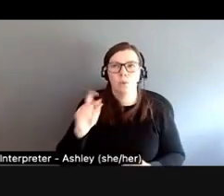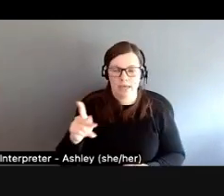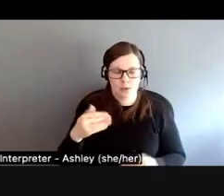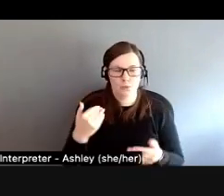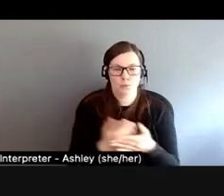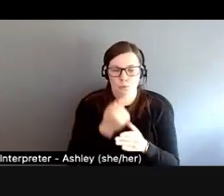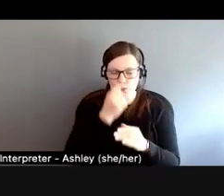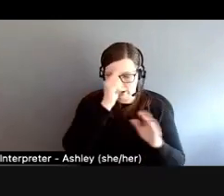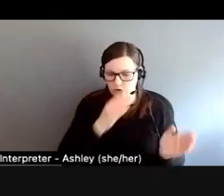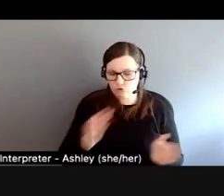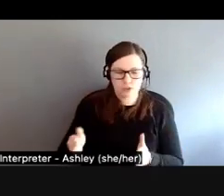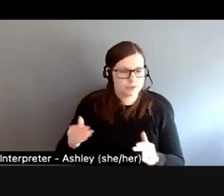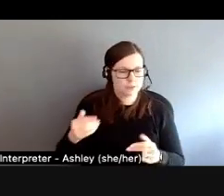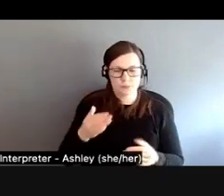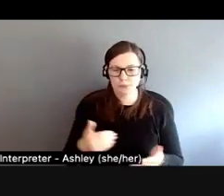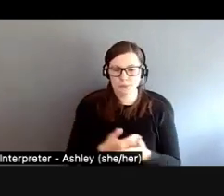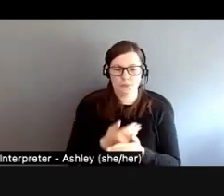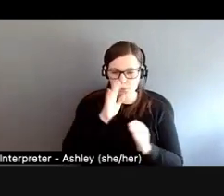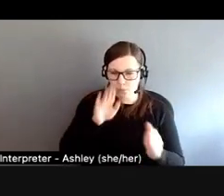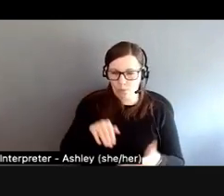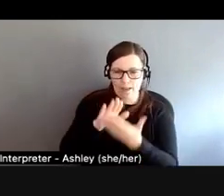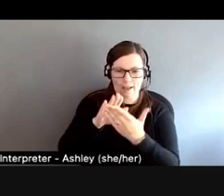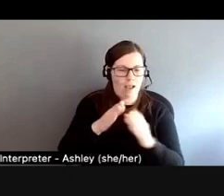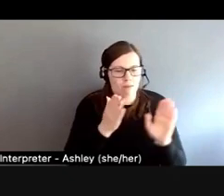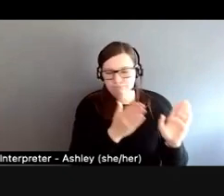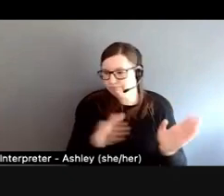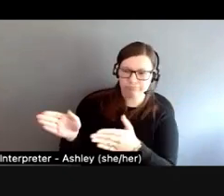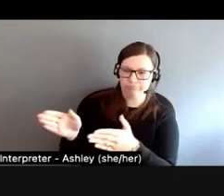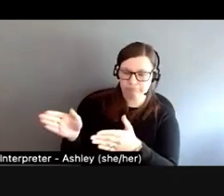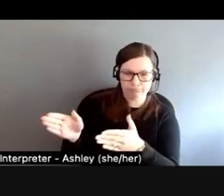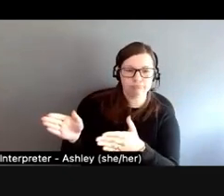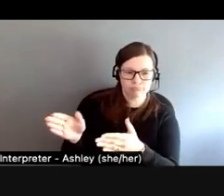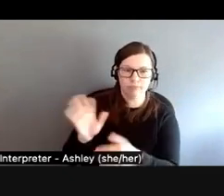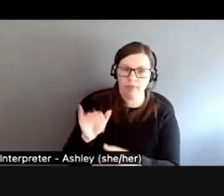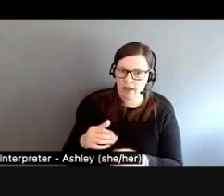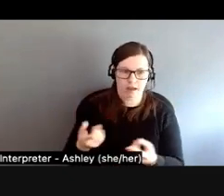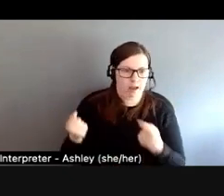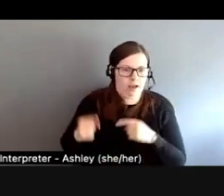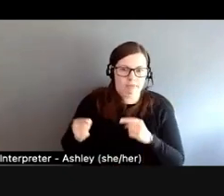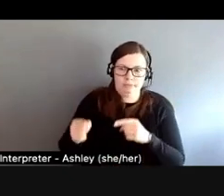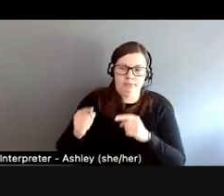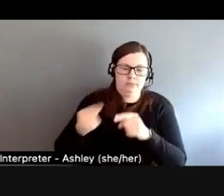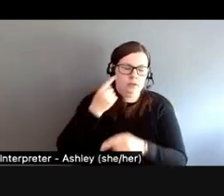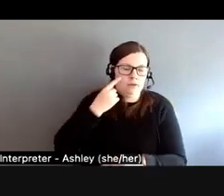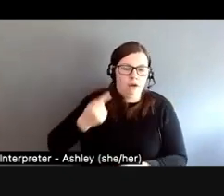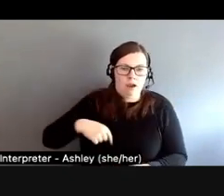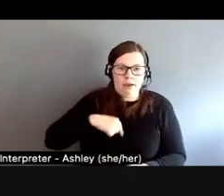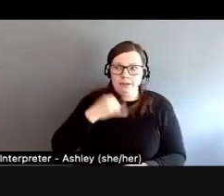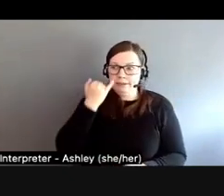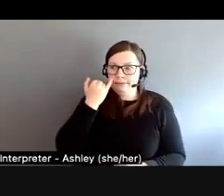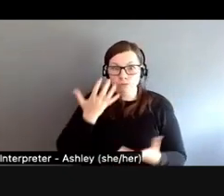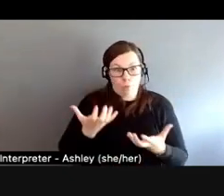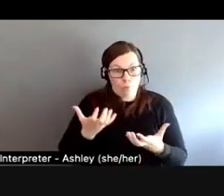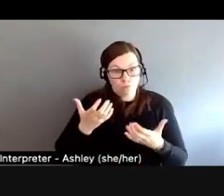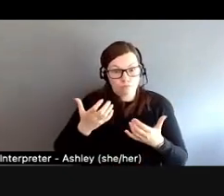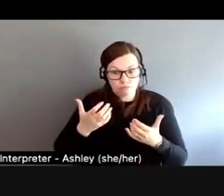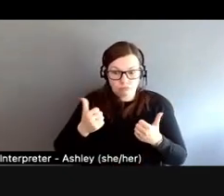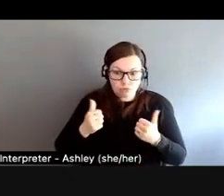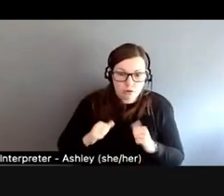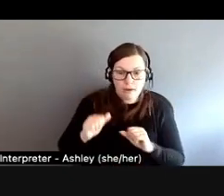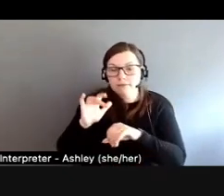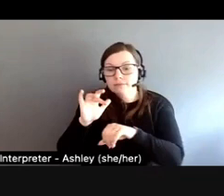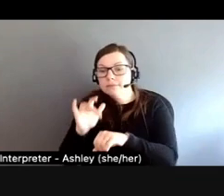new approach, right? Because that's what happens to us a lot of the time when we're experimenting with something new. It's really great to hear